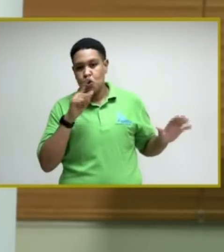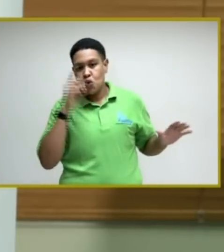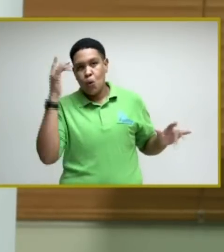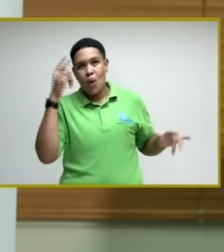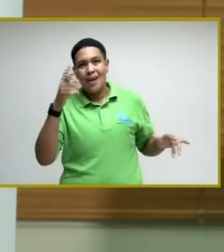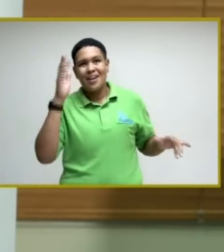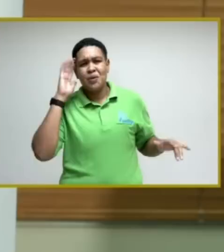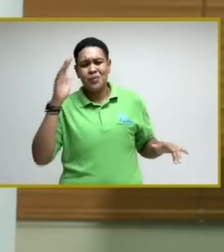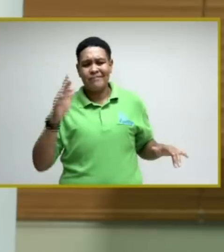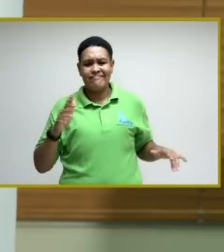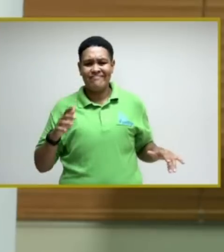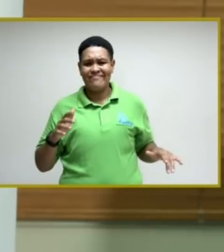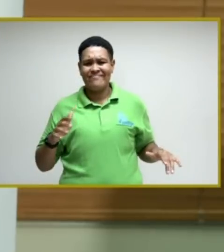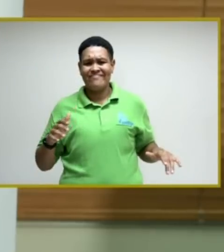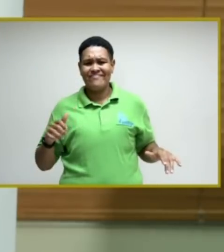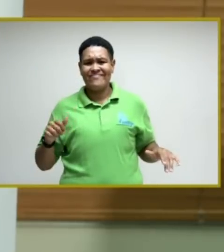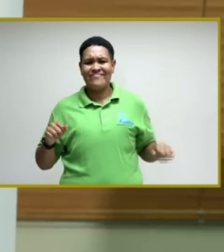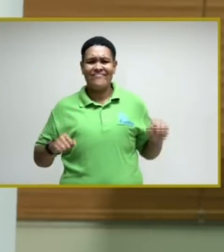would be cynical